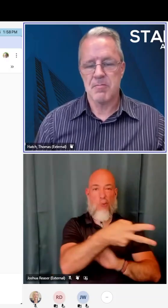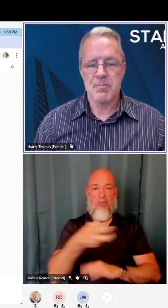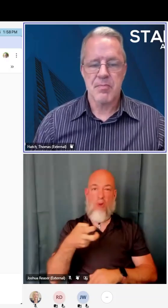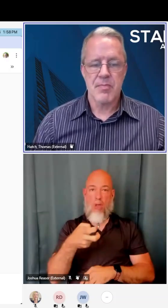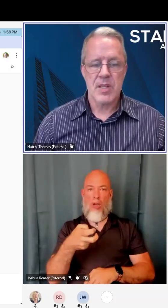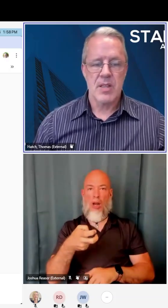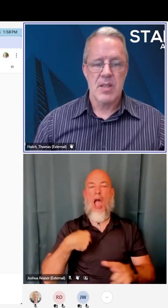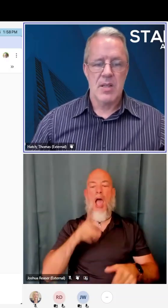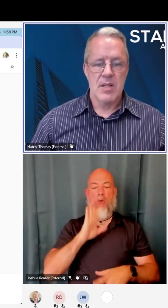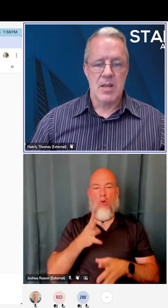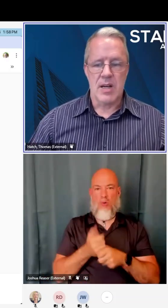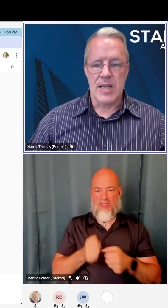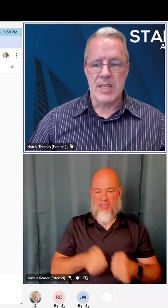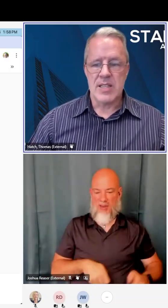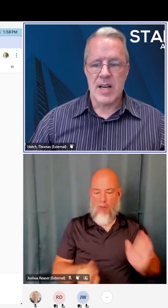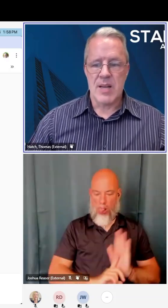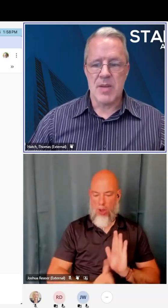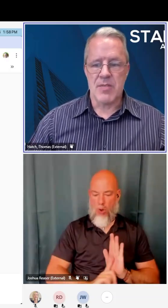alert.